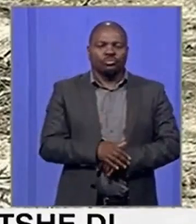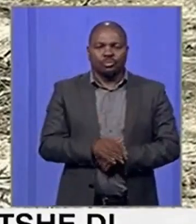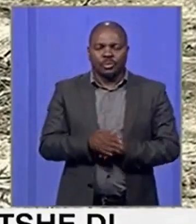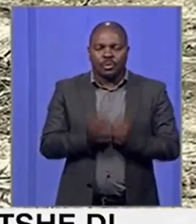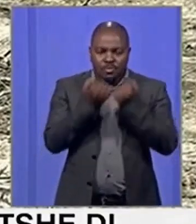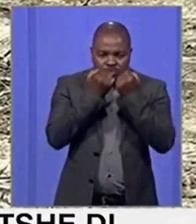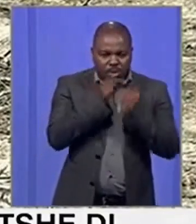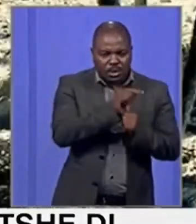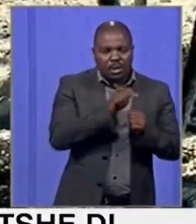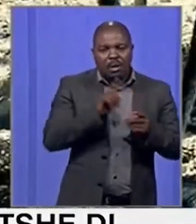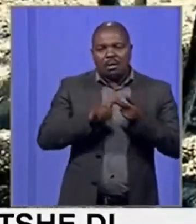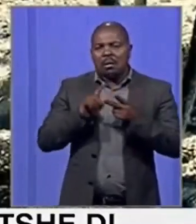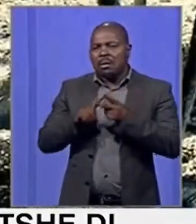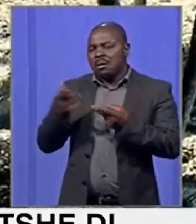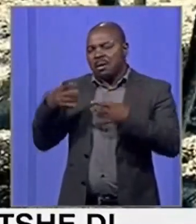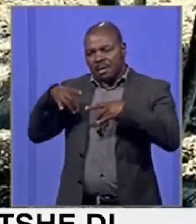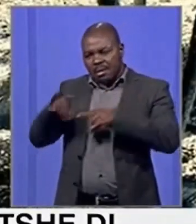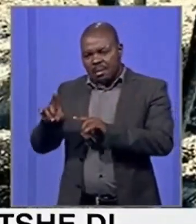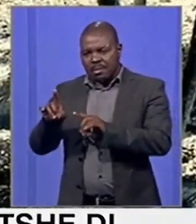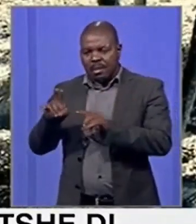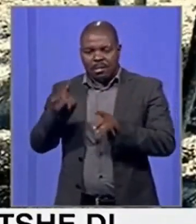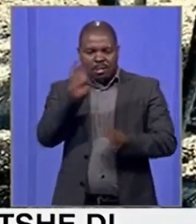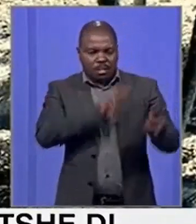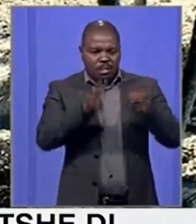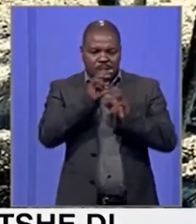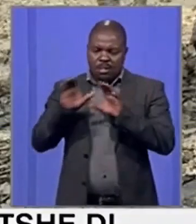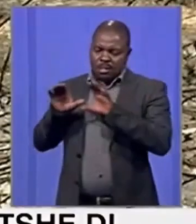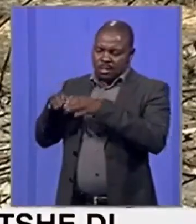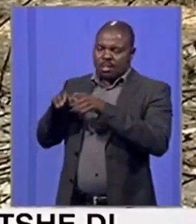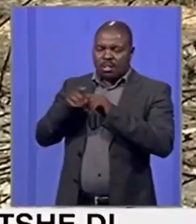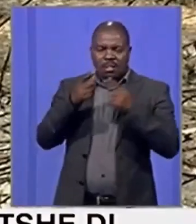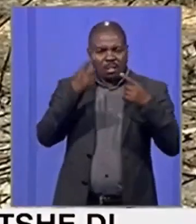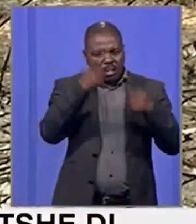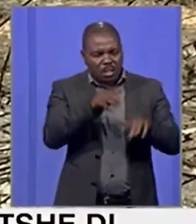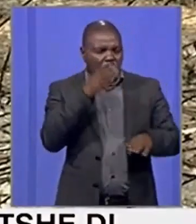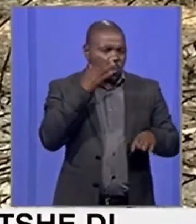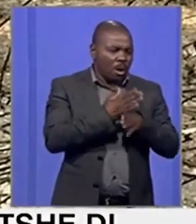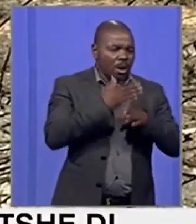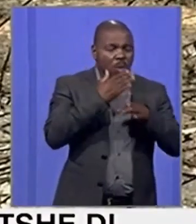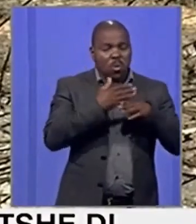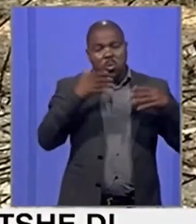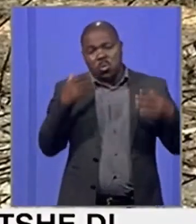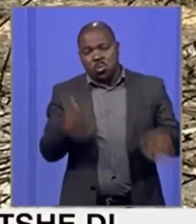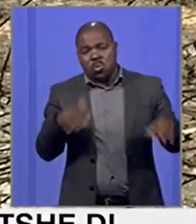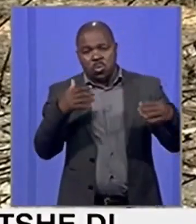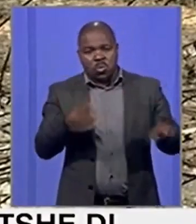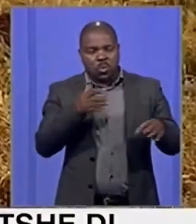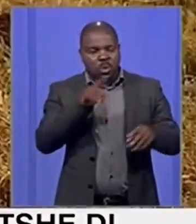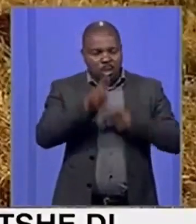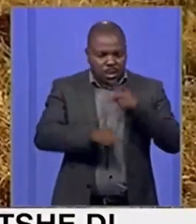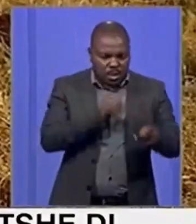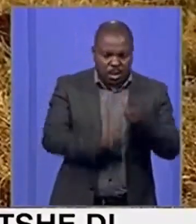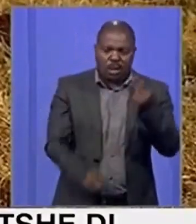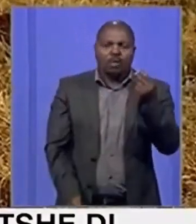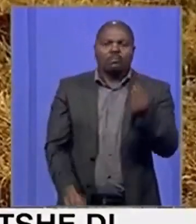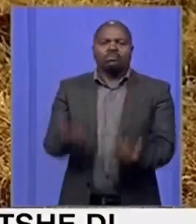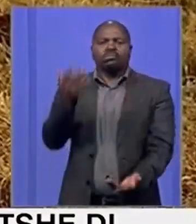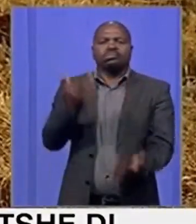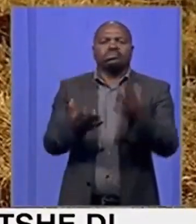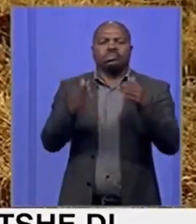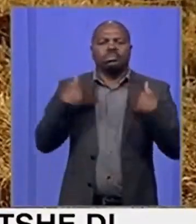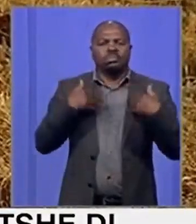sa tshebeletso ya tlhokomelo ya diphoofolo se neng se tshwarahane le mosebetsi o moholo ho ile hwa tswa mollo o mong hape polasing